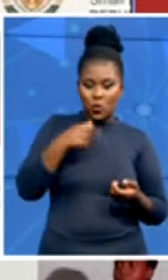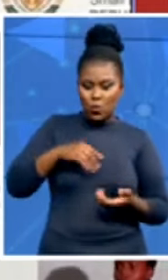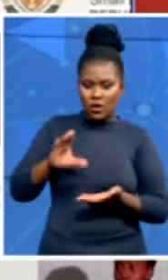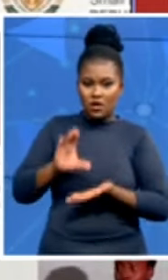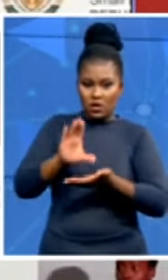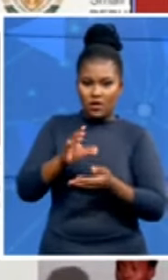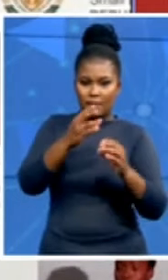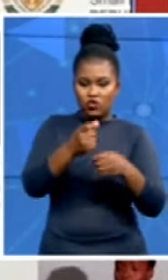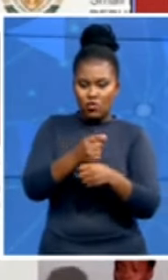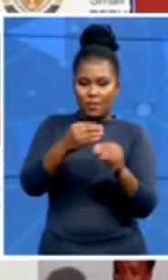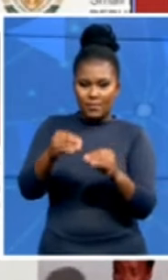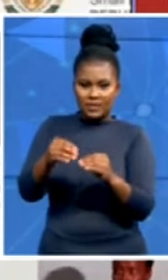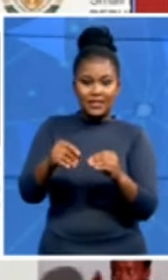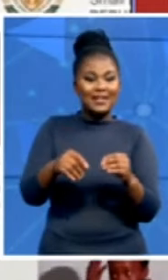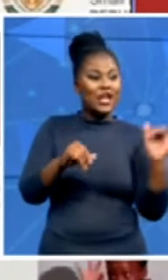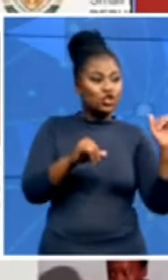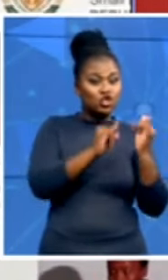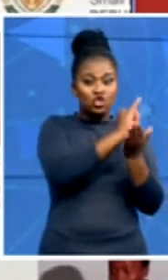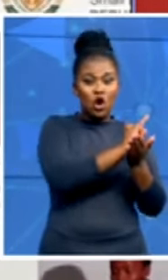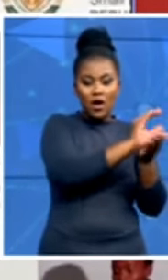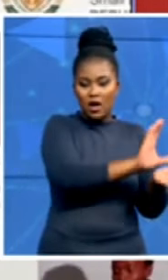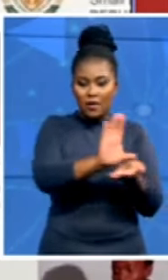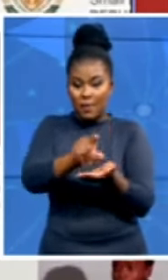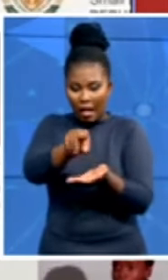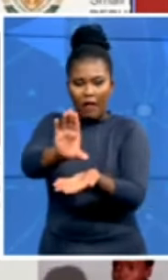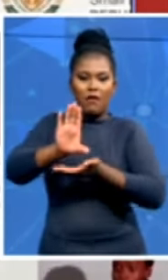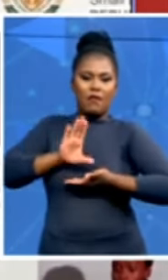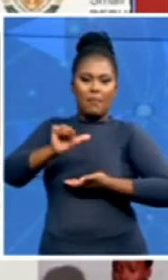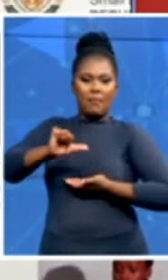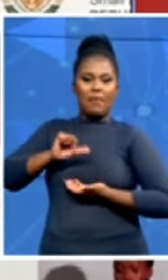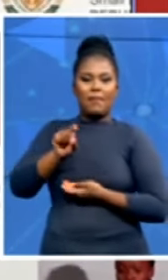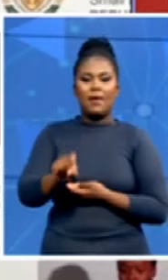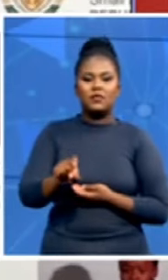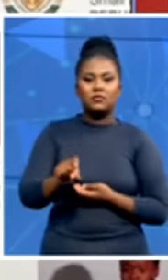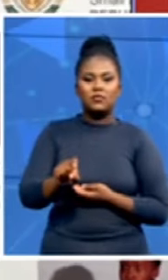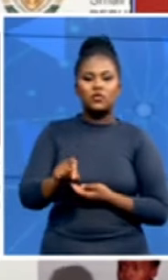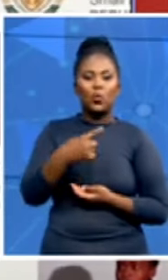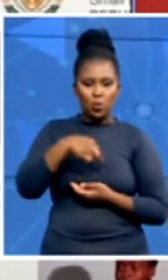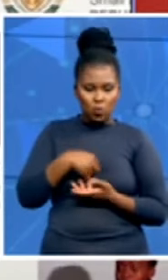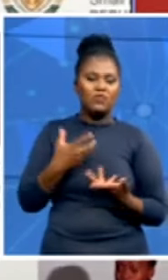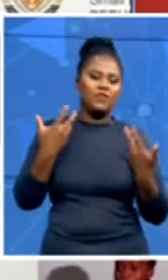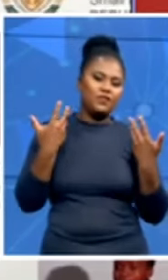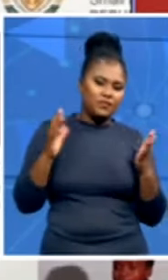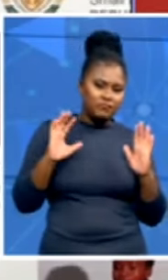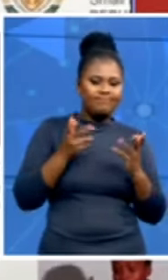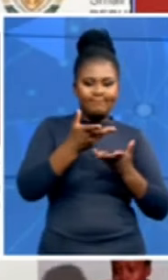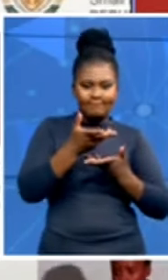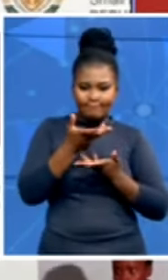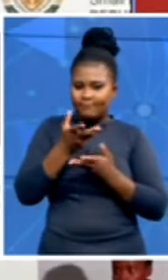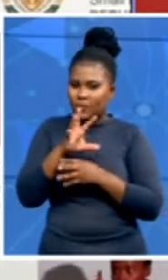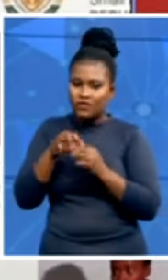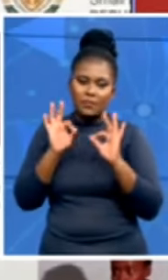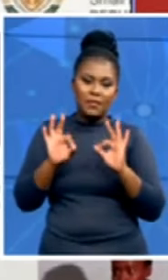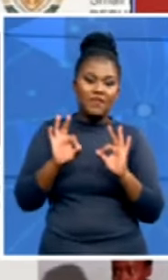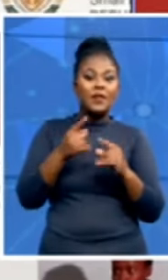government fund is properly coordinated, and indeed it reaches the intended beneficiaries. I'm aware